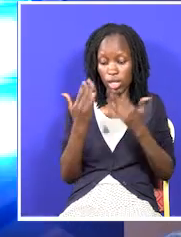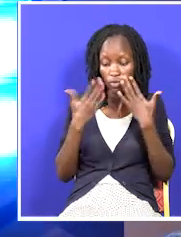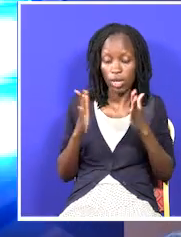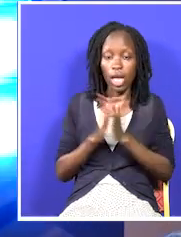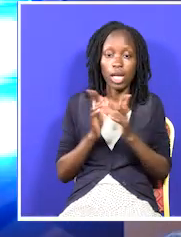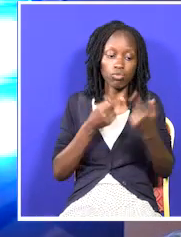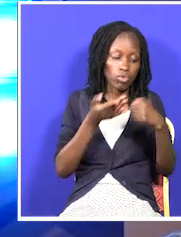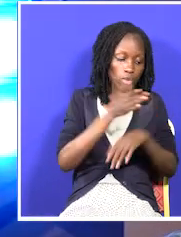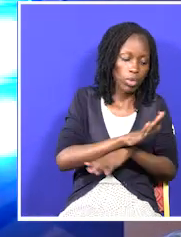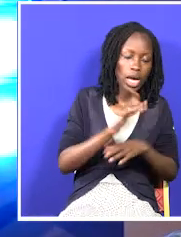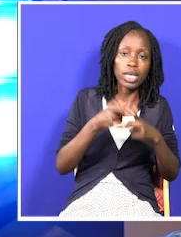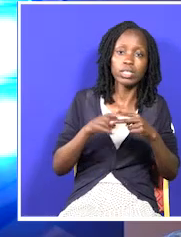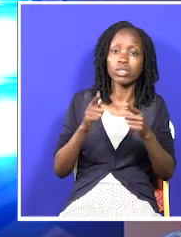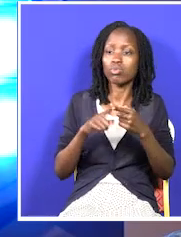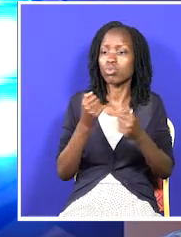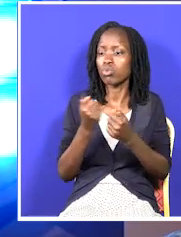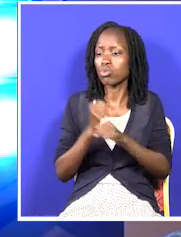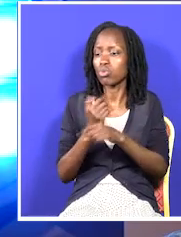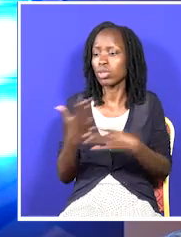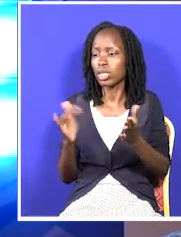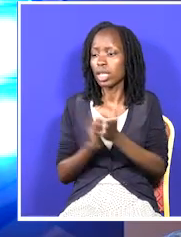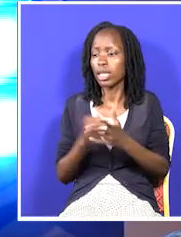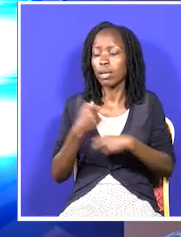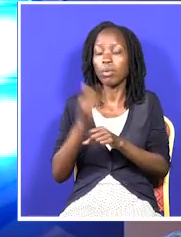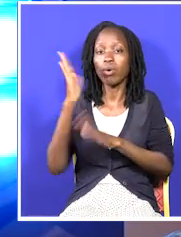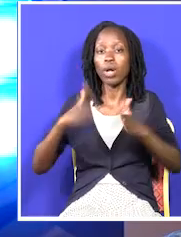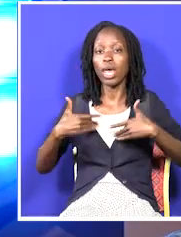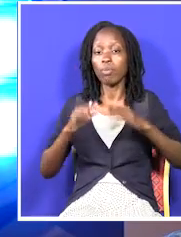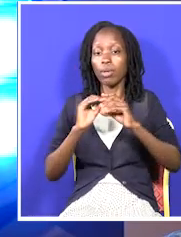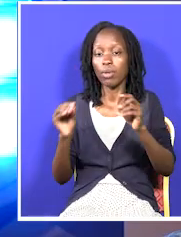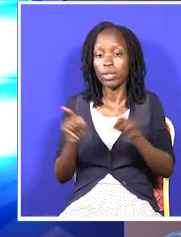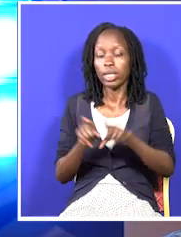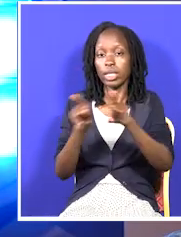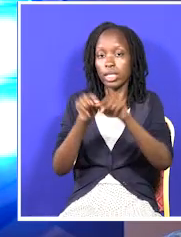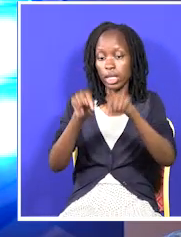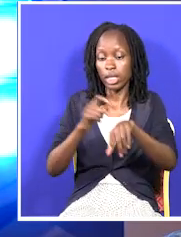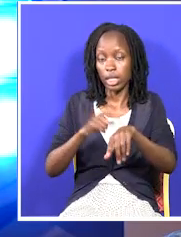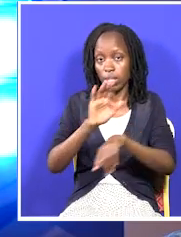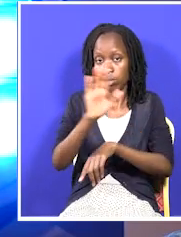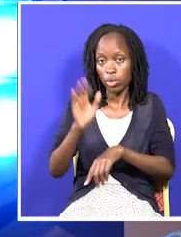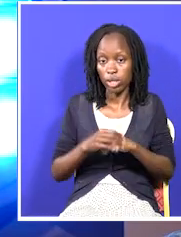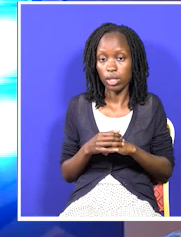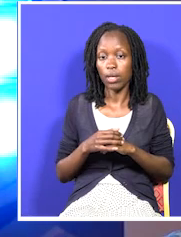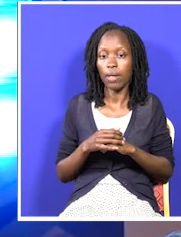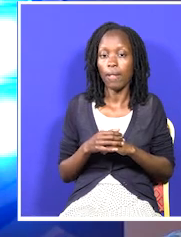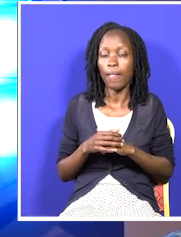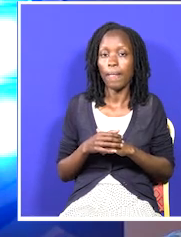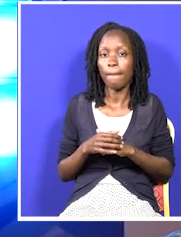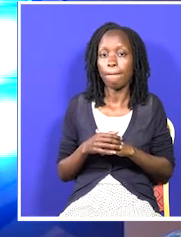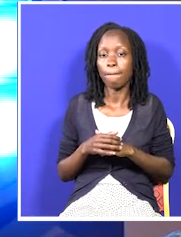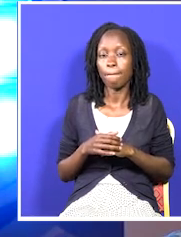maybe you backslid, you started doing things that do not please God, it is also your time.